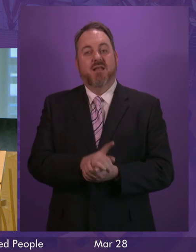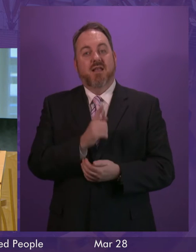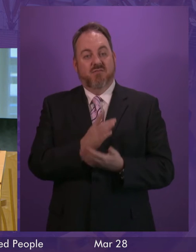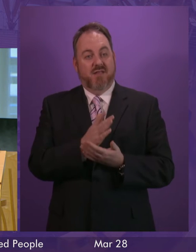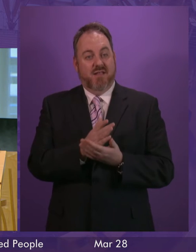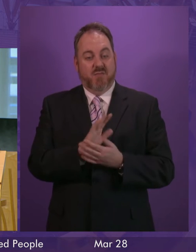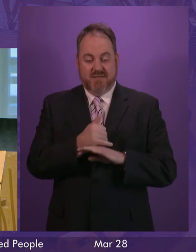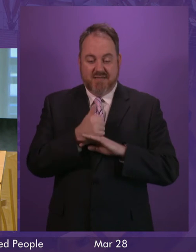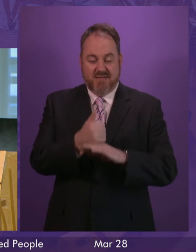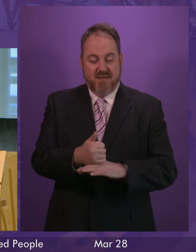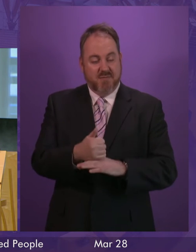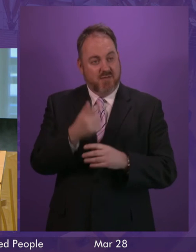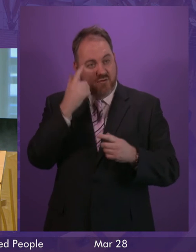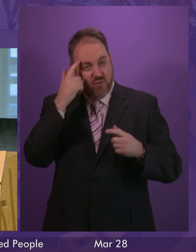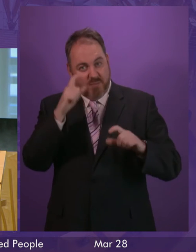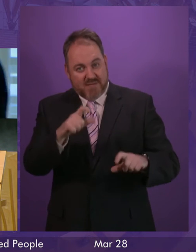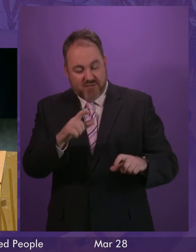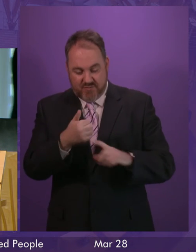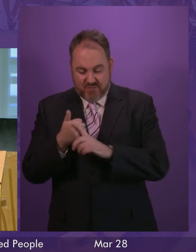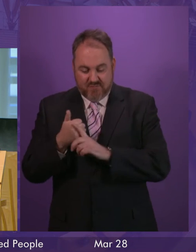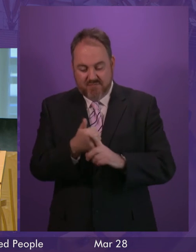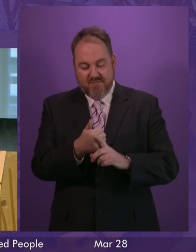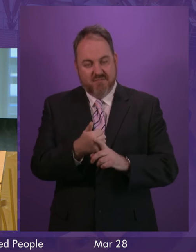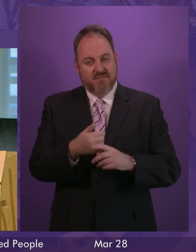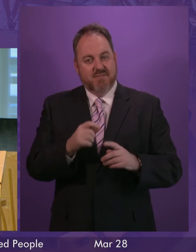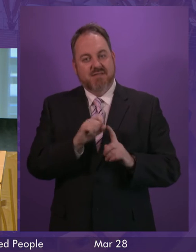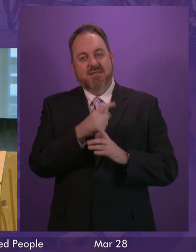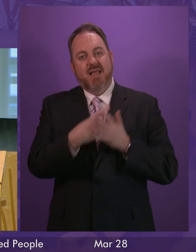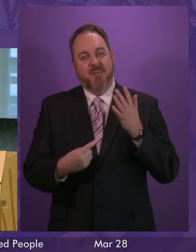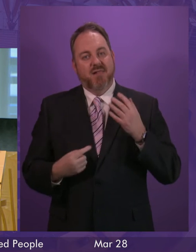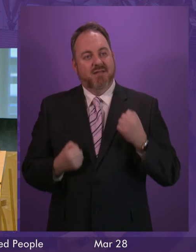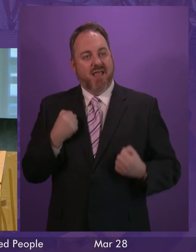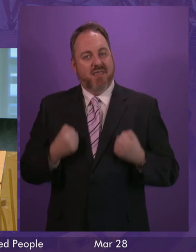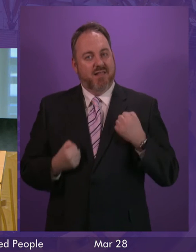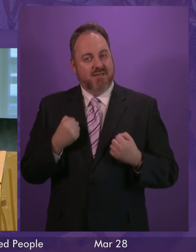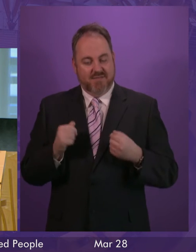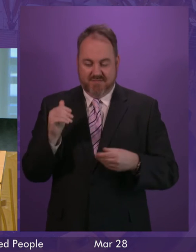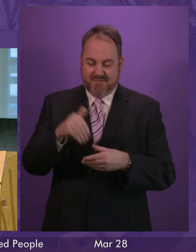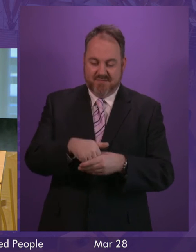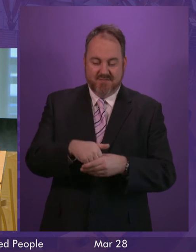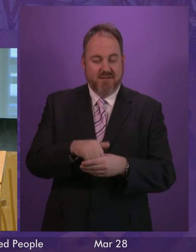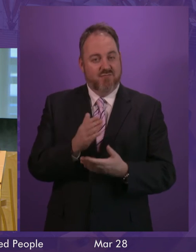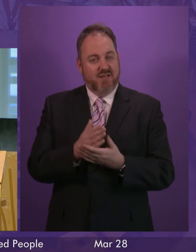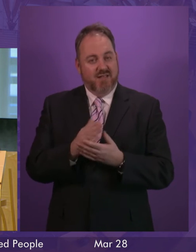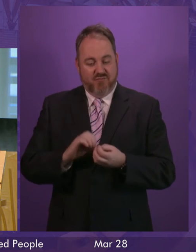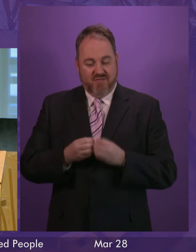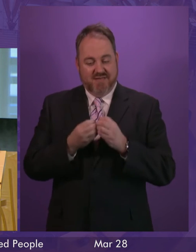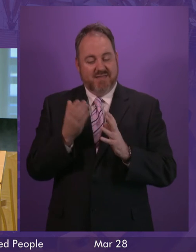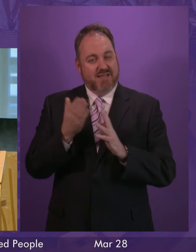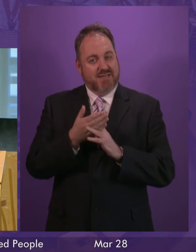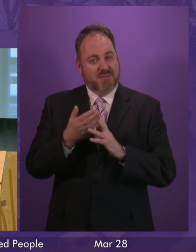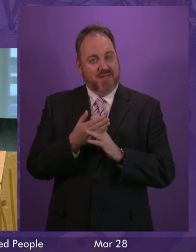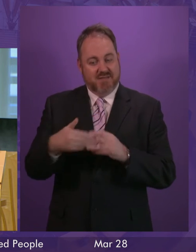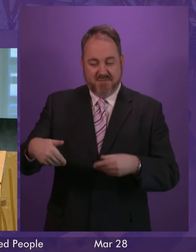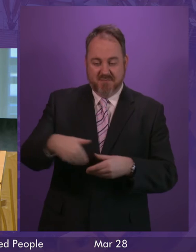accommodations specially designed for para-athletes to accommodate these training camps. This is just one example of how incorporating accessibility into the